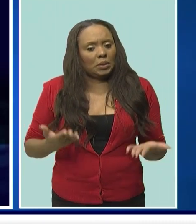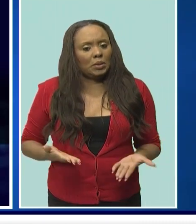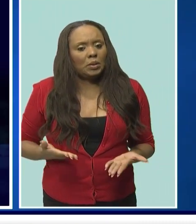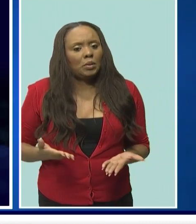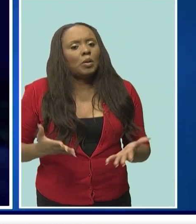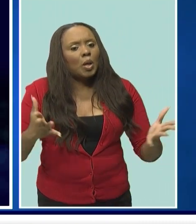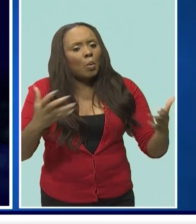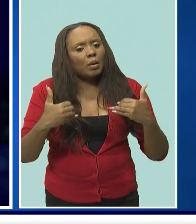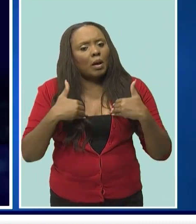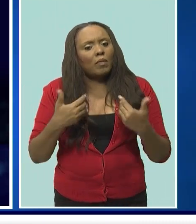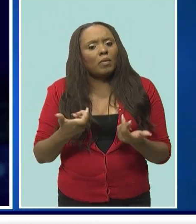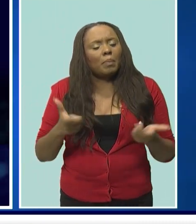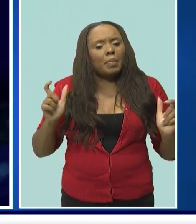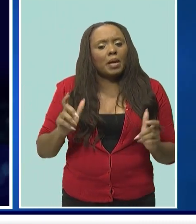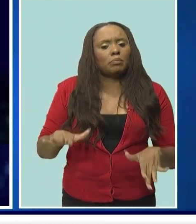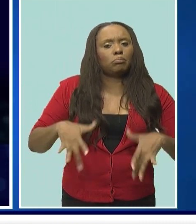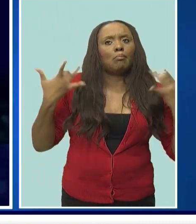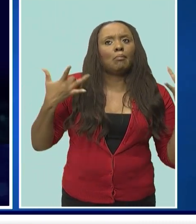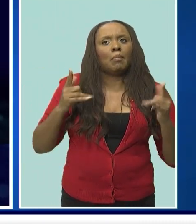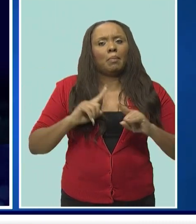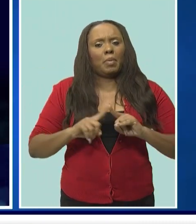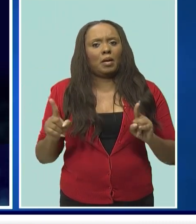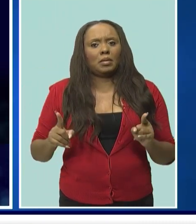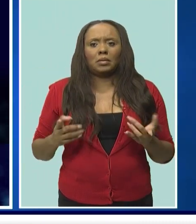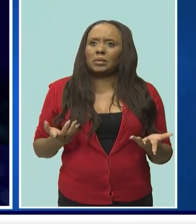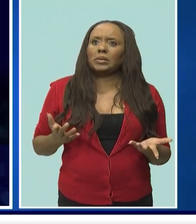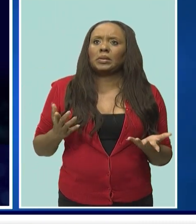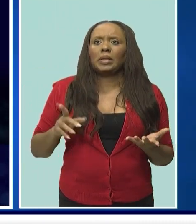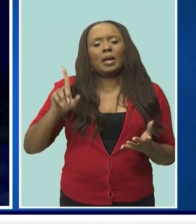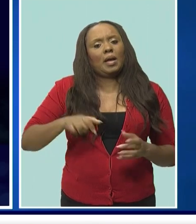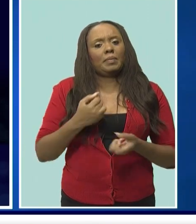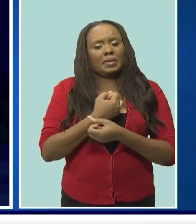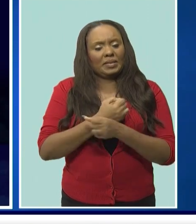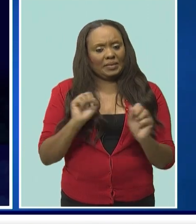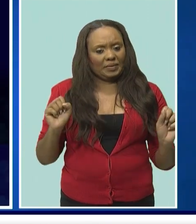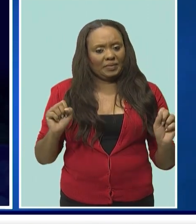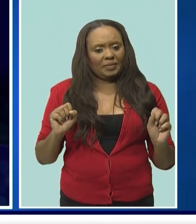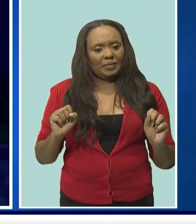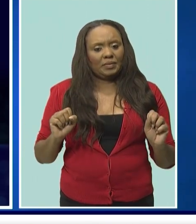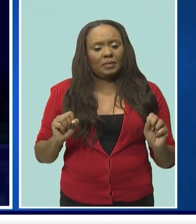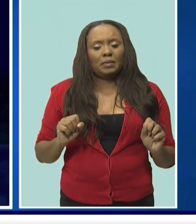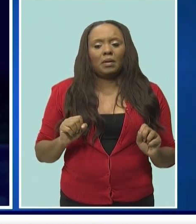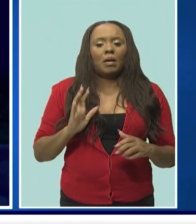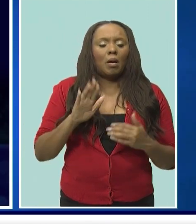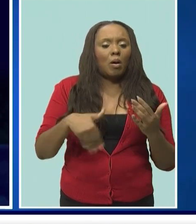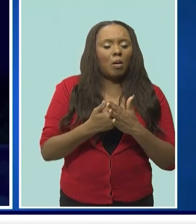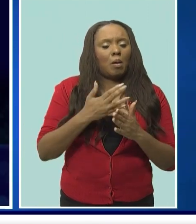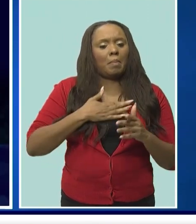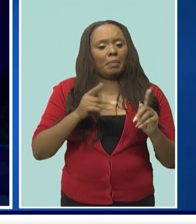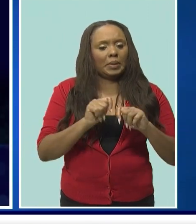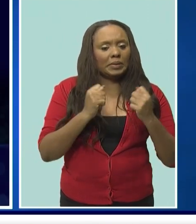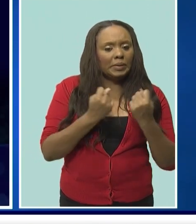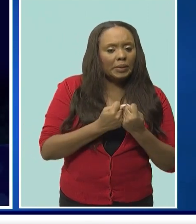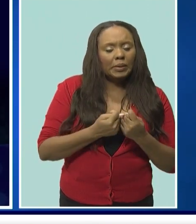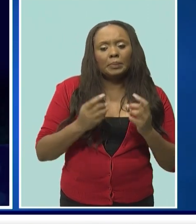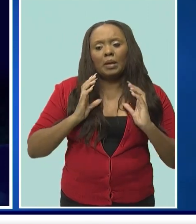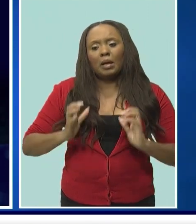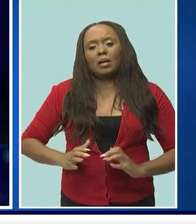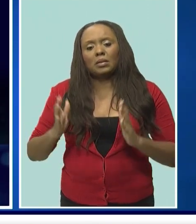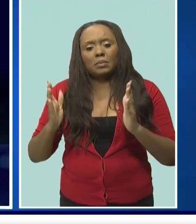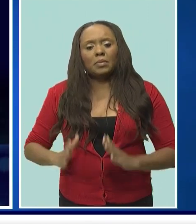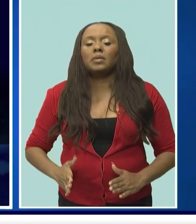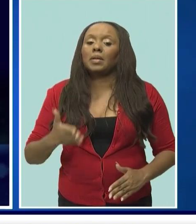show. And for the safety of all, workmen and patrons alike, it was in our best